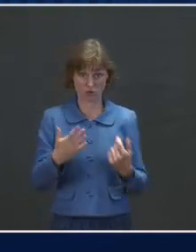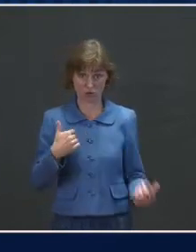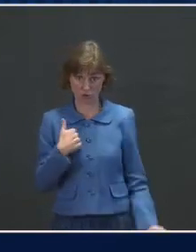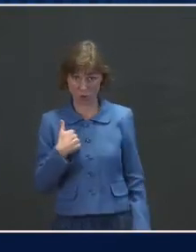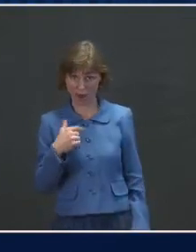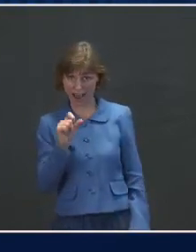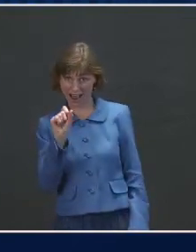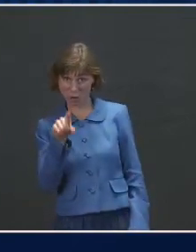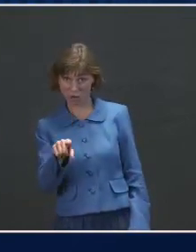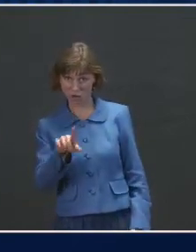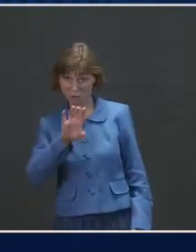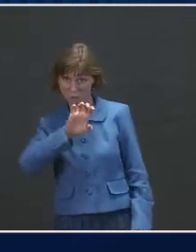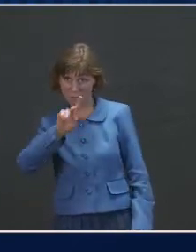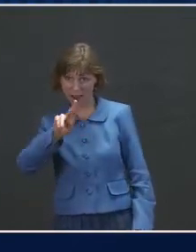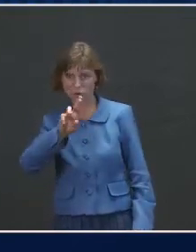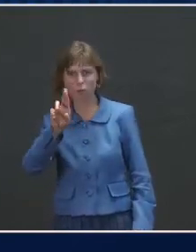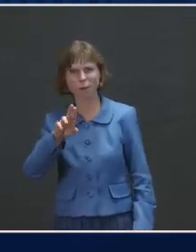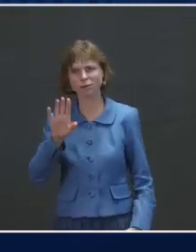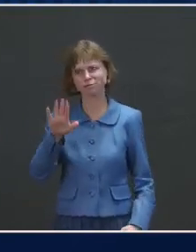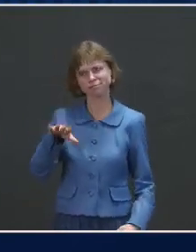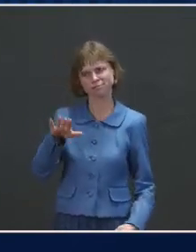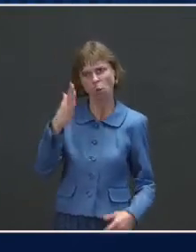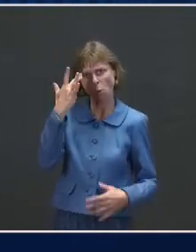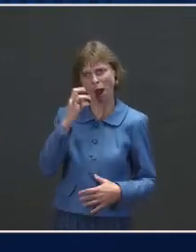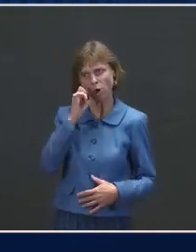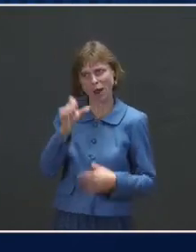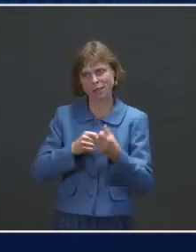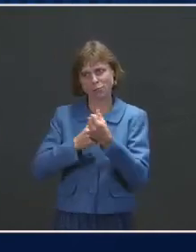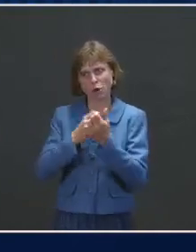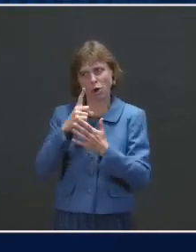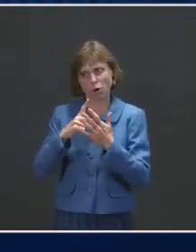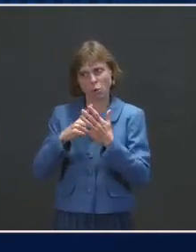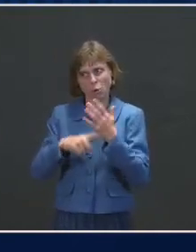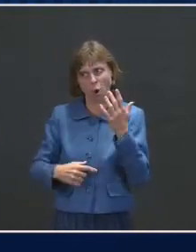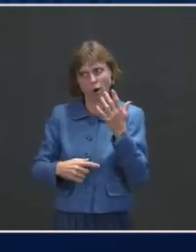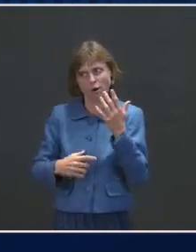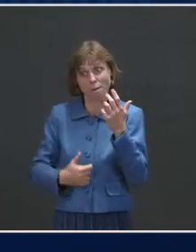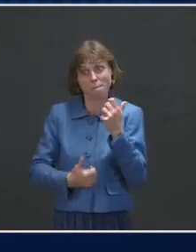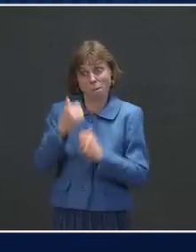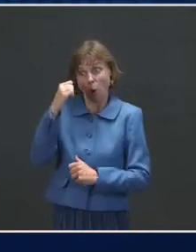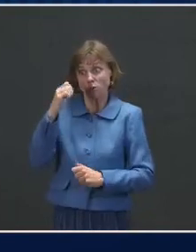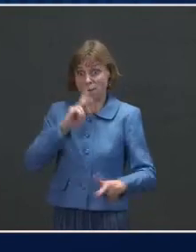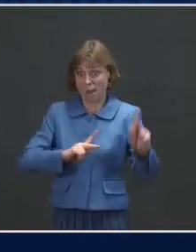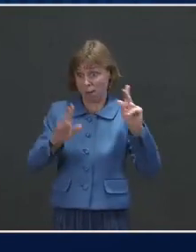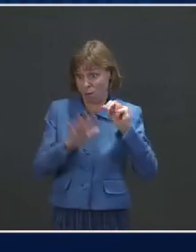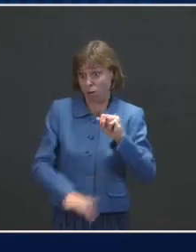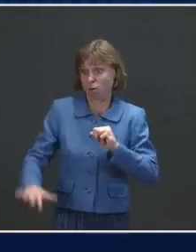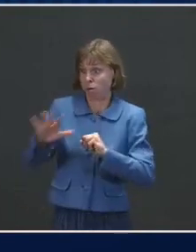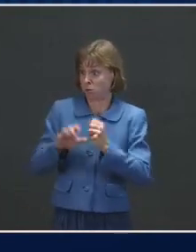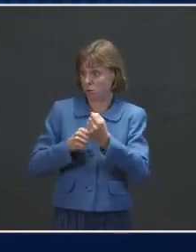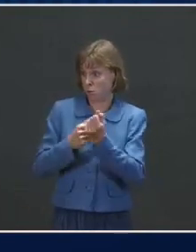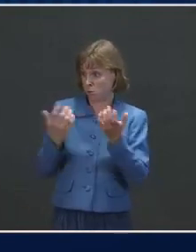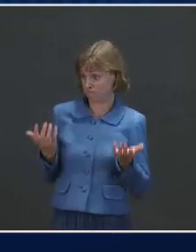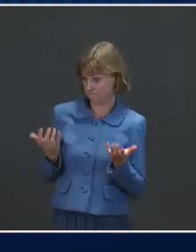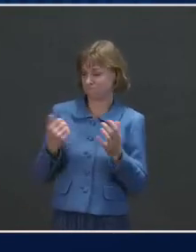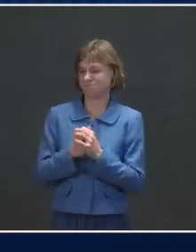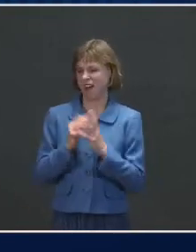to Republicans. Why aren't you supporting what the vast majority of the public supports? I'll leave it at that. Go ahead.